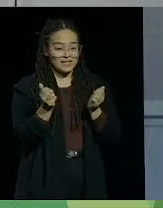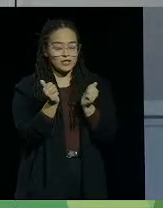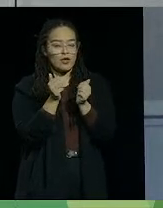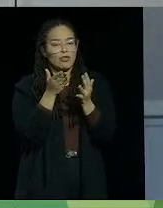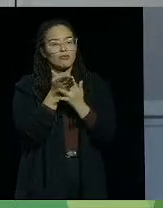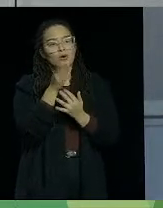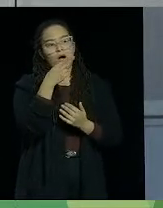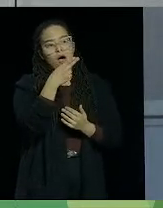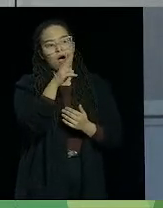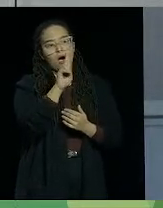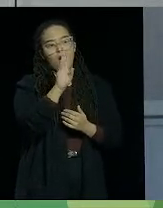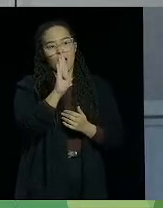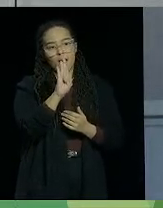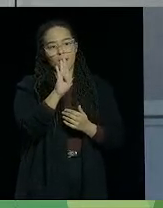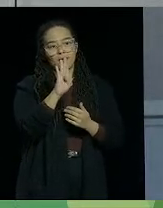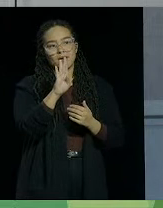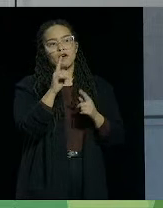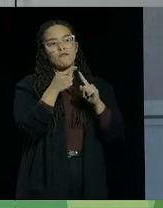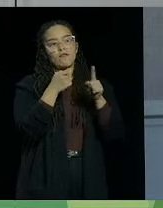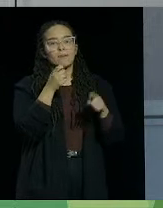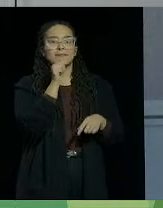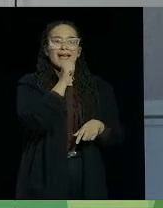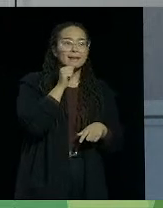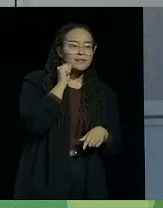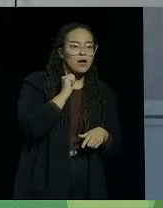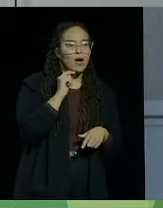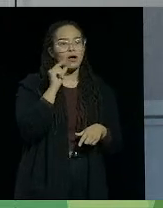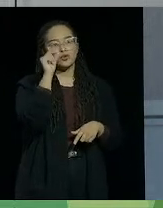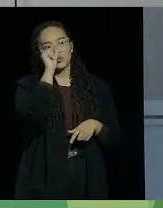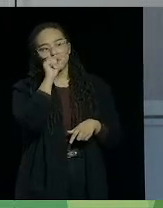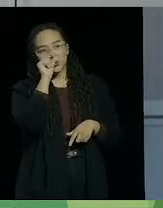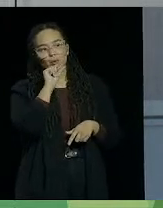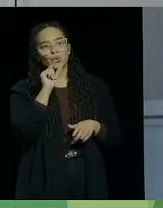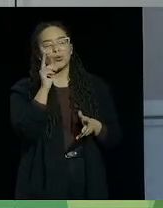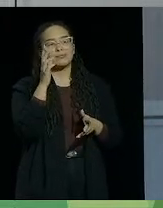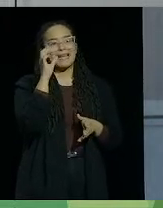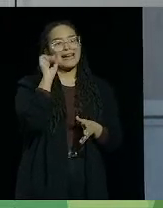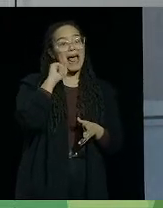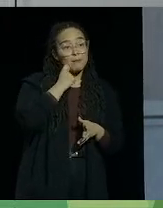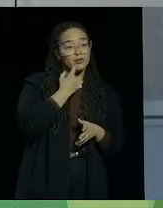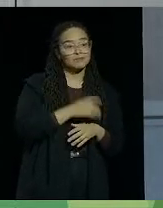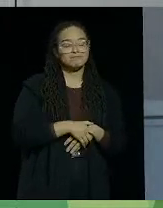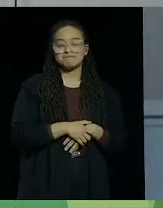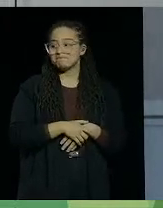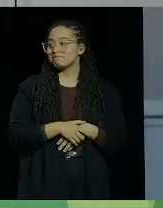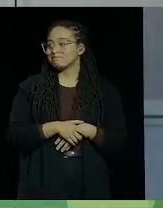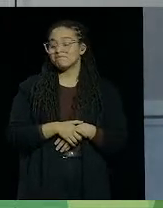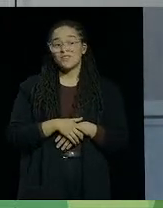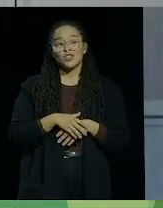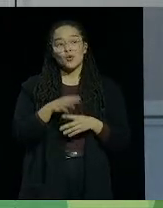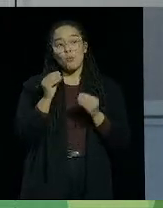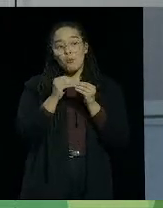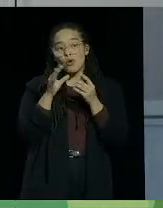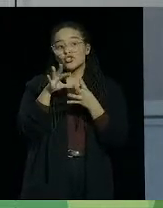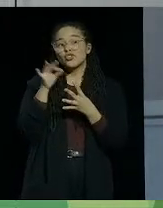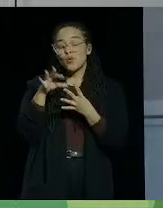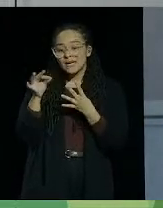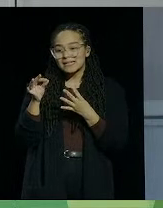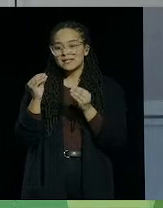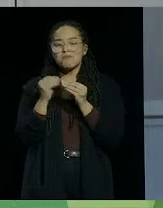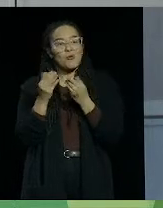hub, such as those that are available from Amazon, Google, and Apple. So more choice and